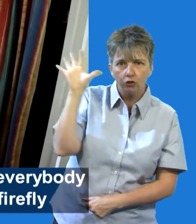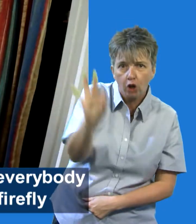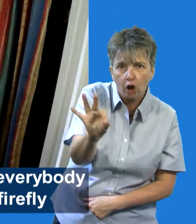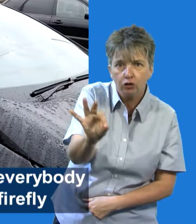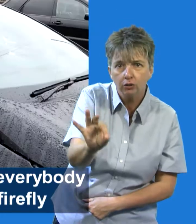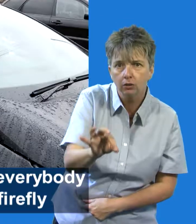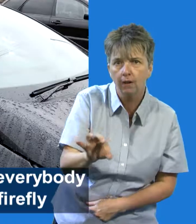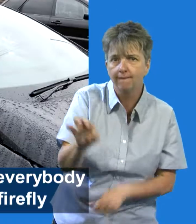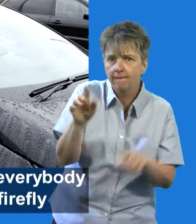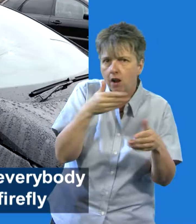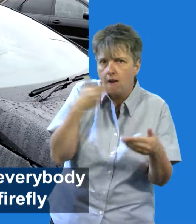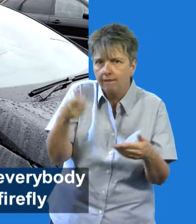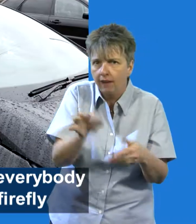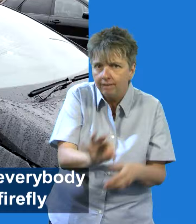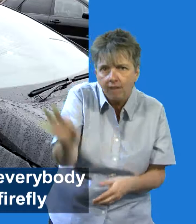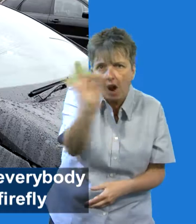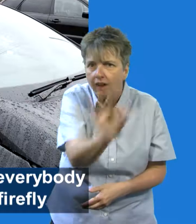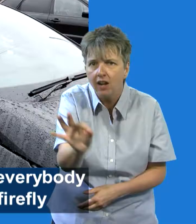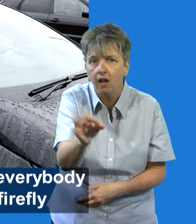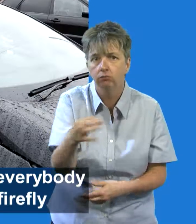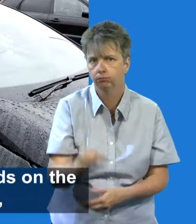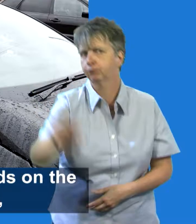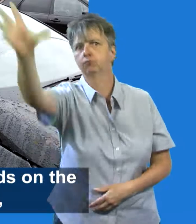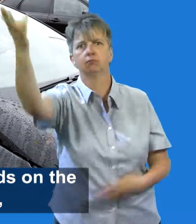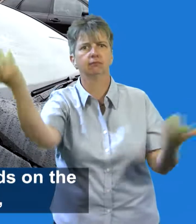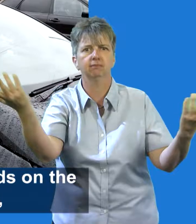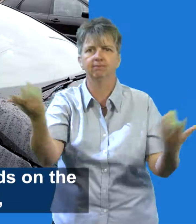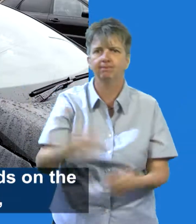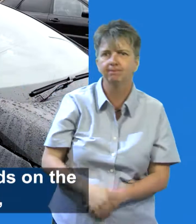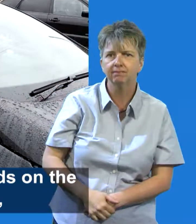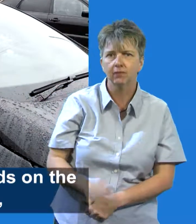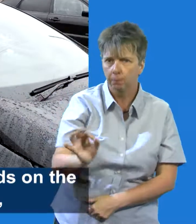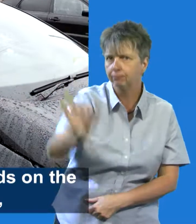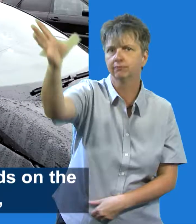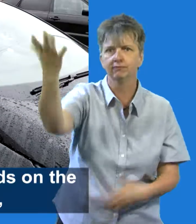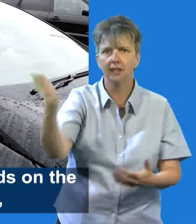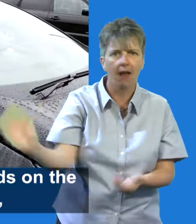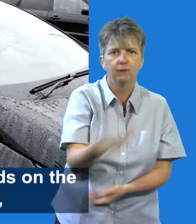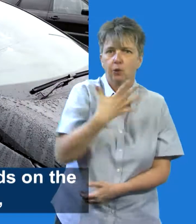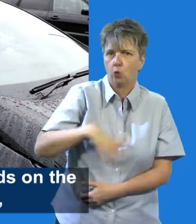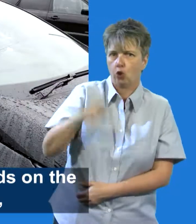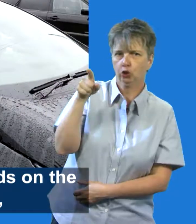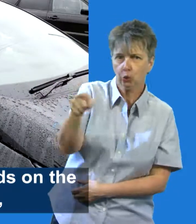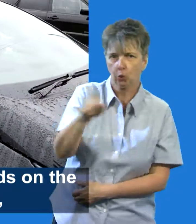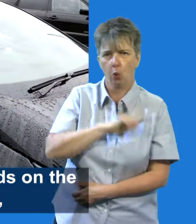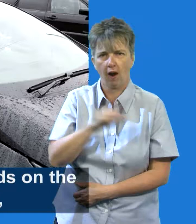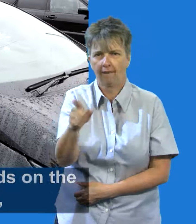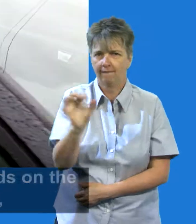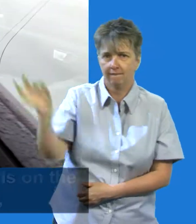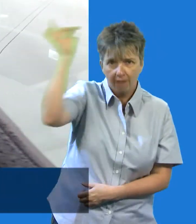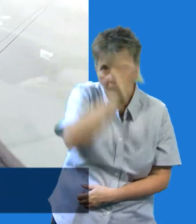off. He said, because everybody wants you because you're a firefly. And they want to warm their hands on the heat of your soul, he